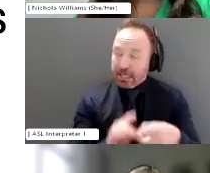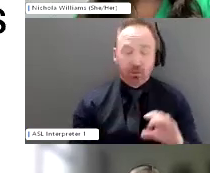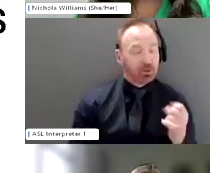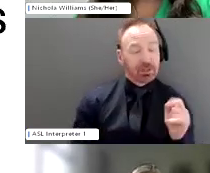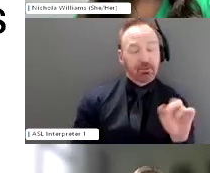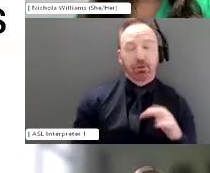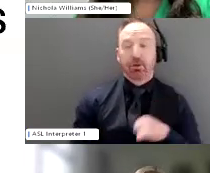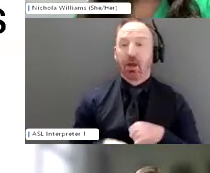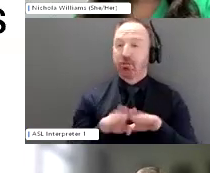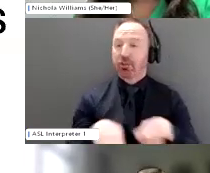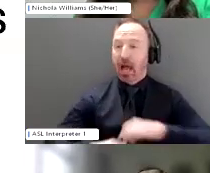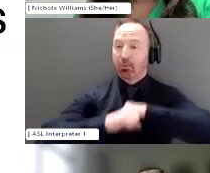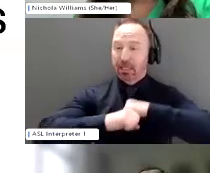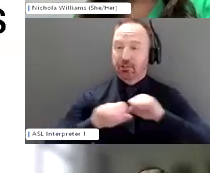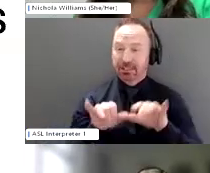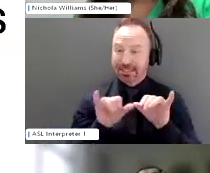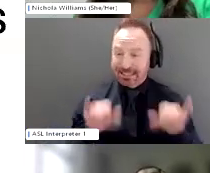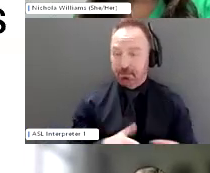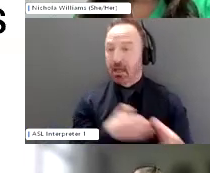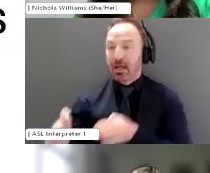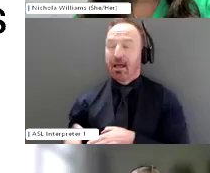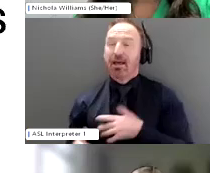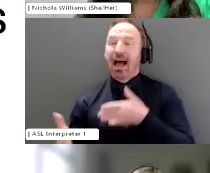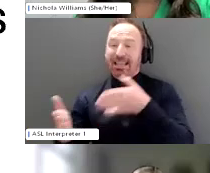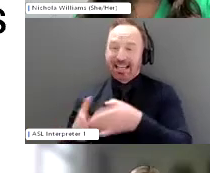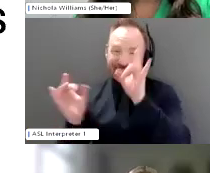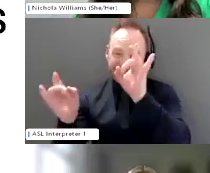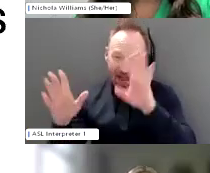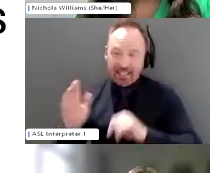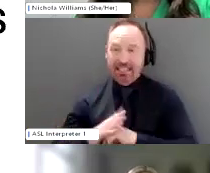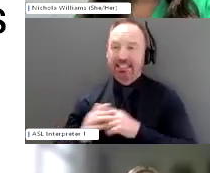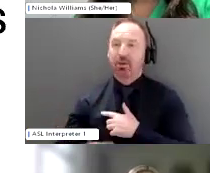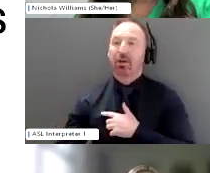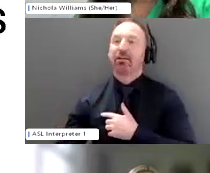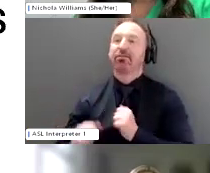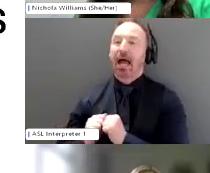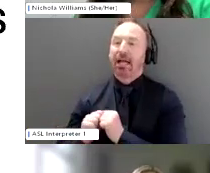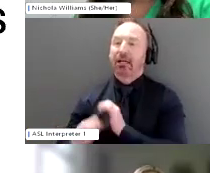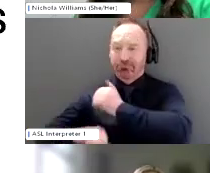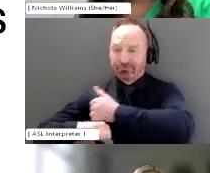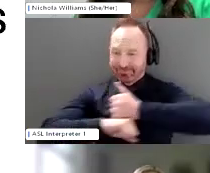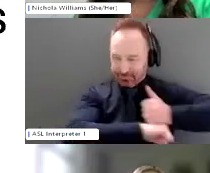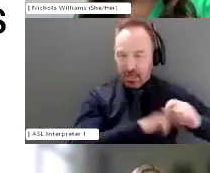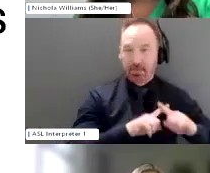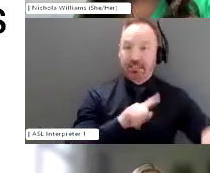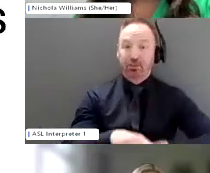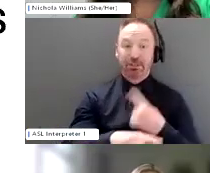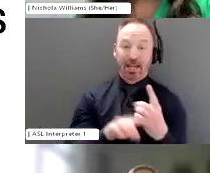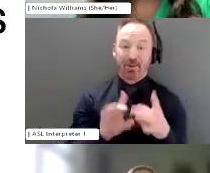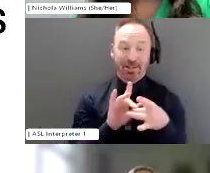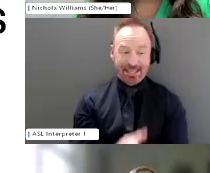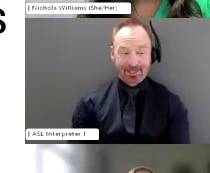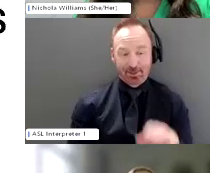welfare systems, anti-violence initiatives with various organizations, all the way to today with CCFWE. So welcome,